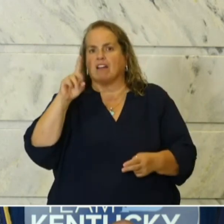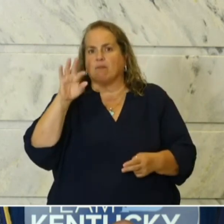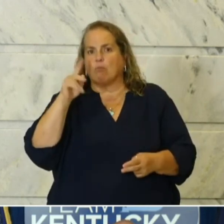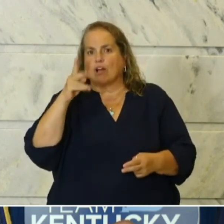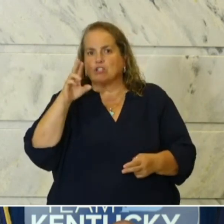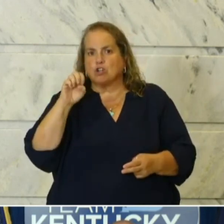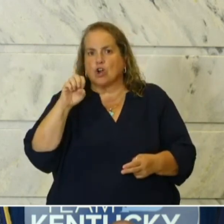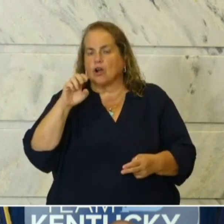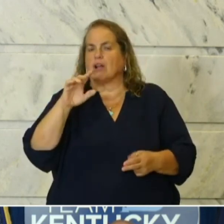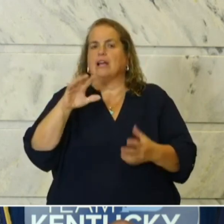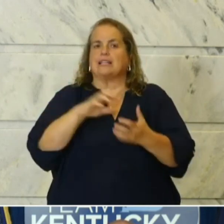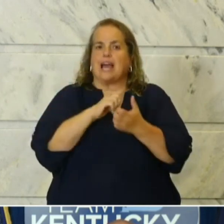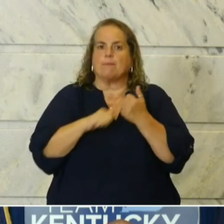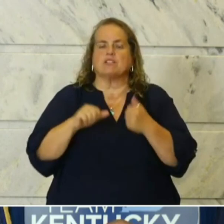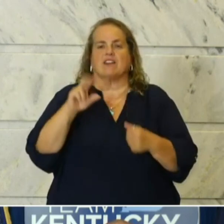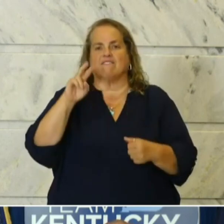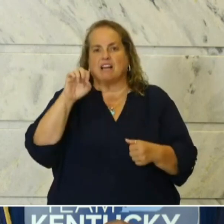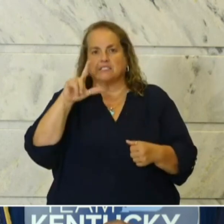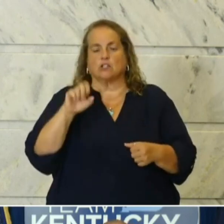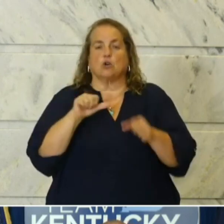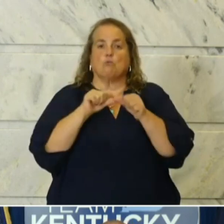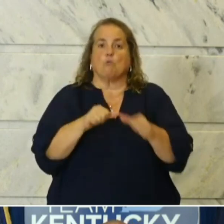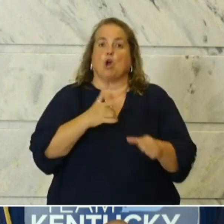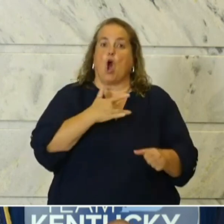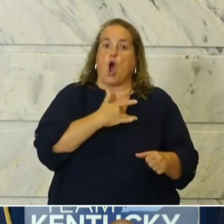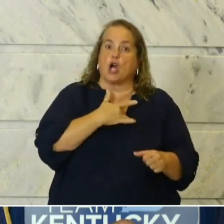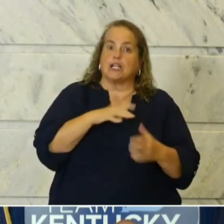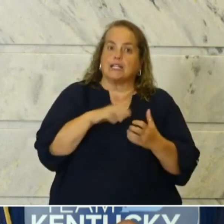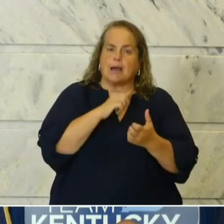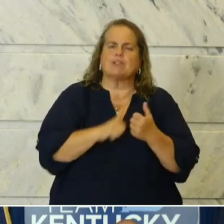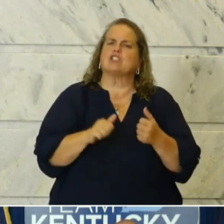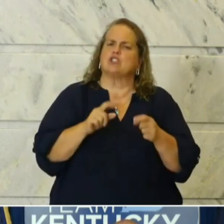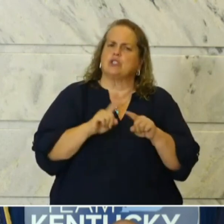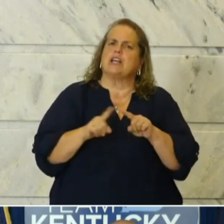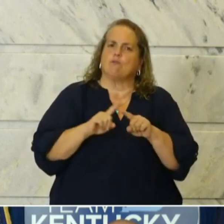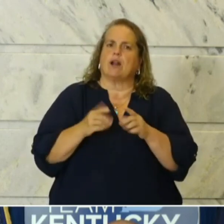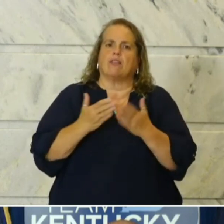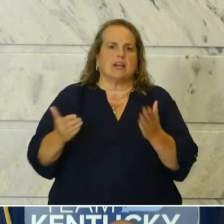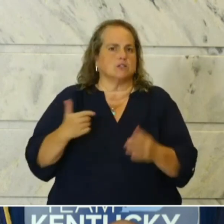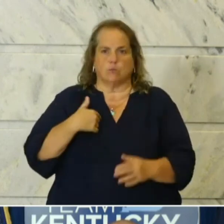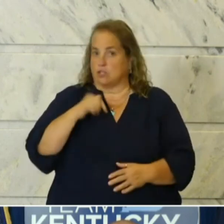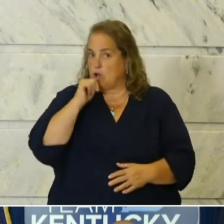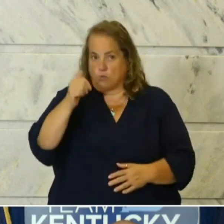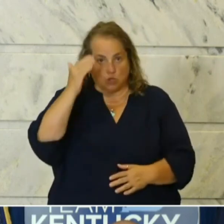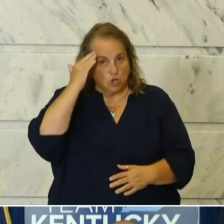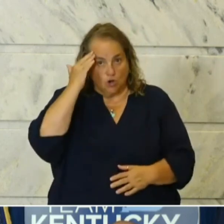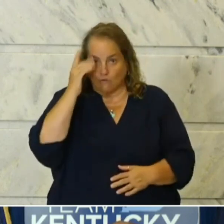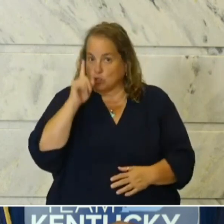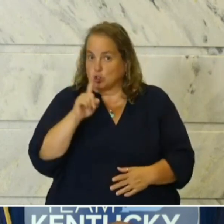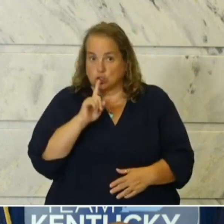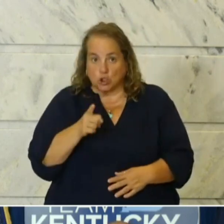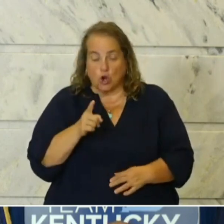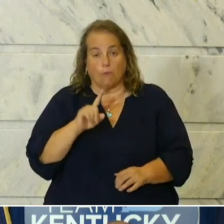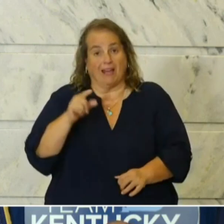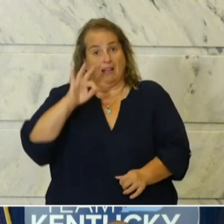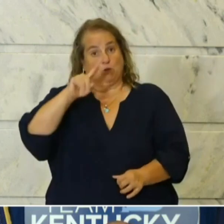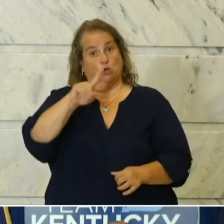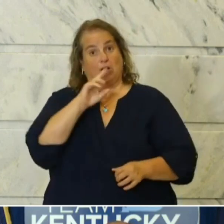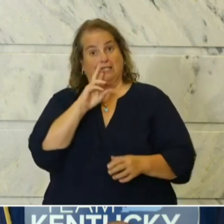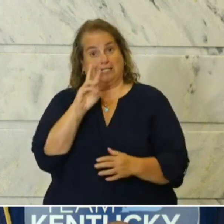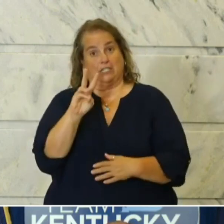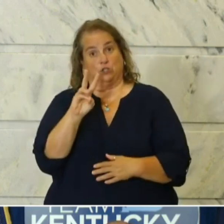have permanent heart damage from myocarditis. These are things we do not know fully yet. But if you're a